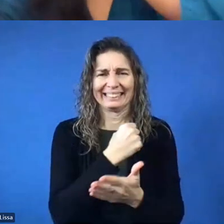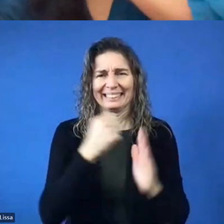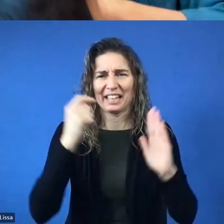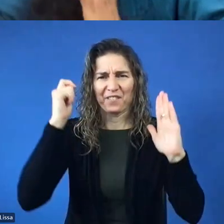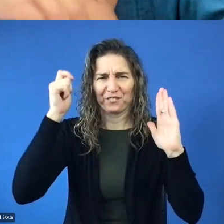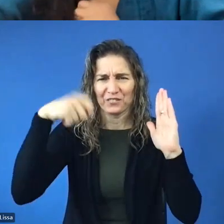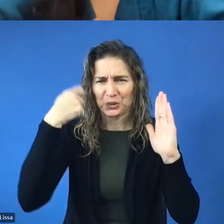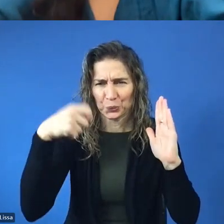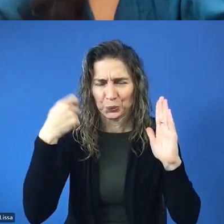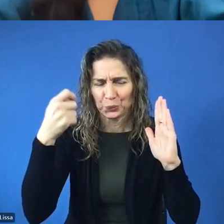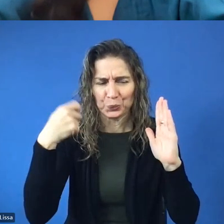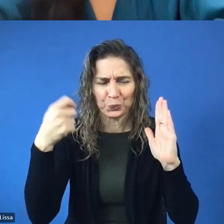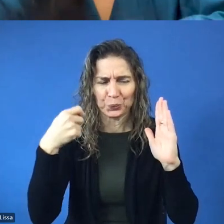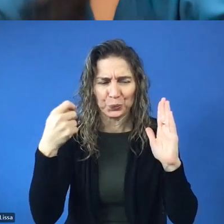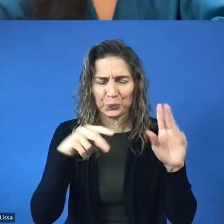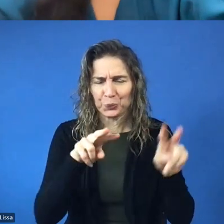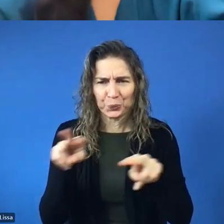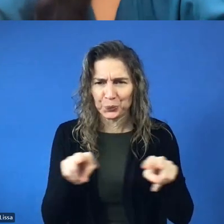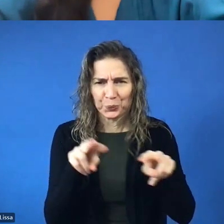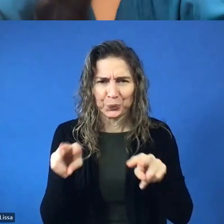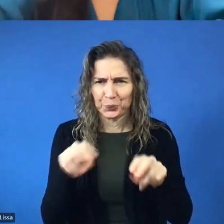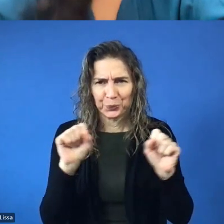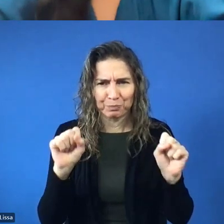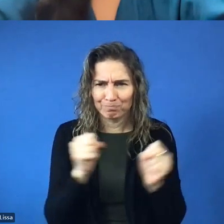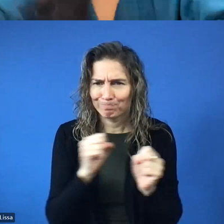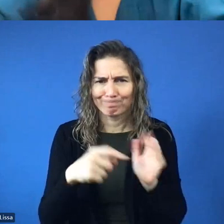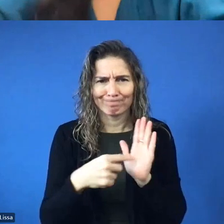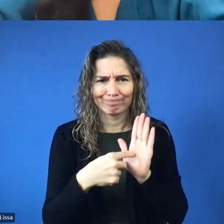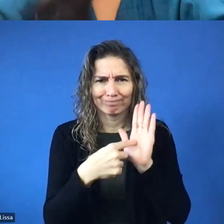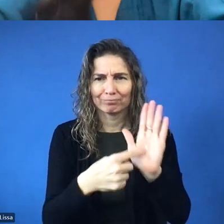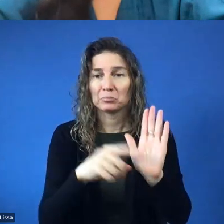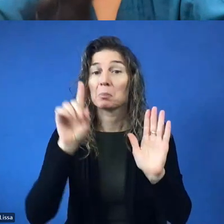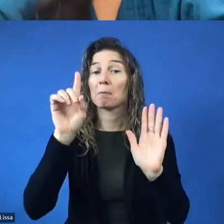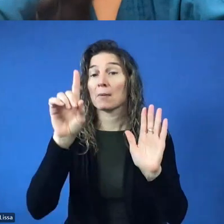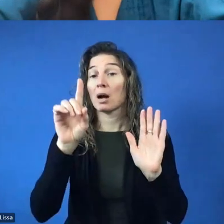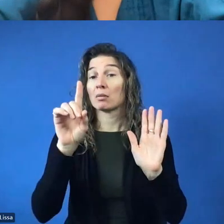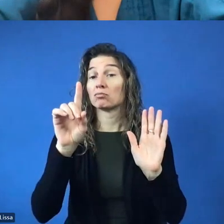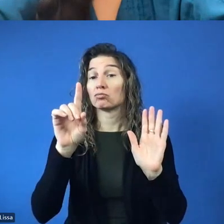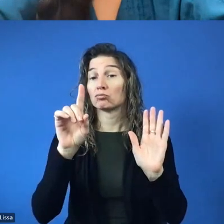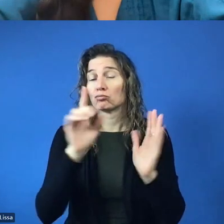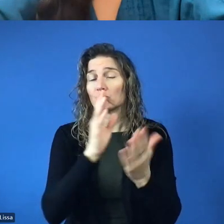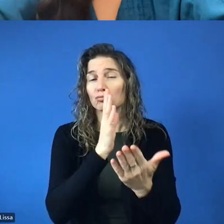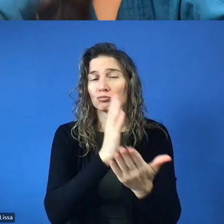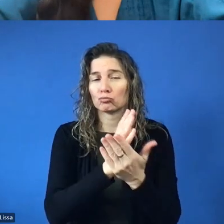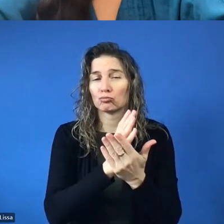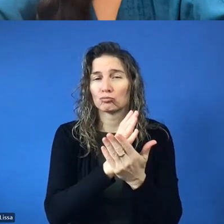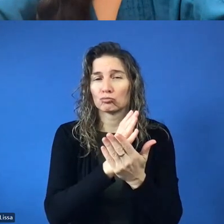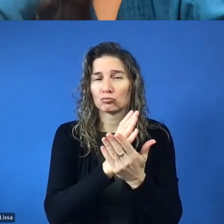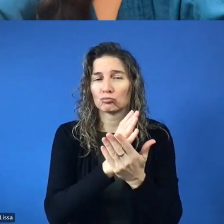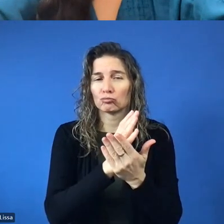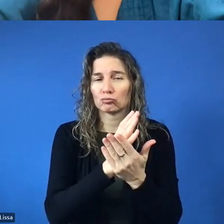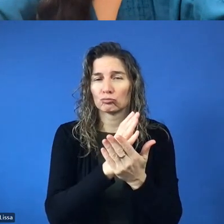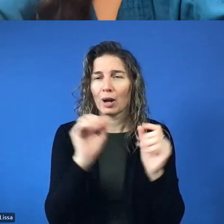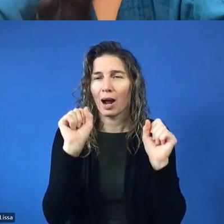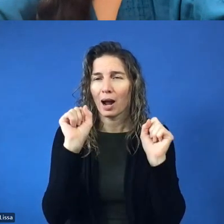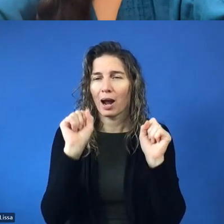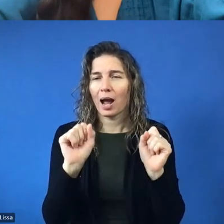sure that you can watch the video afterwards via YouTube or other media channel.